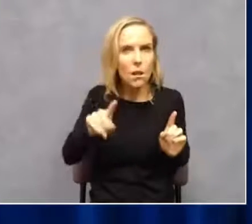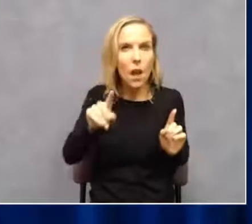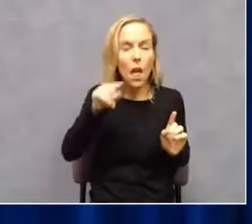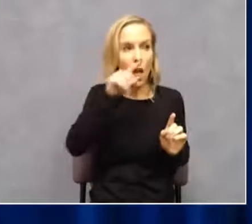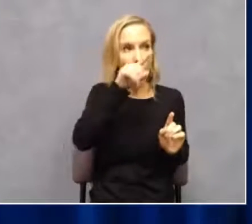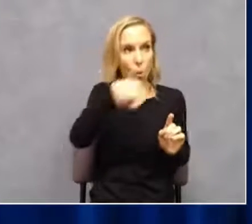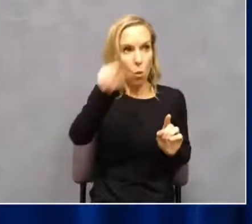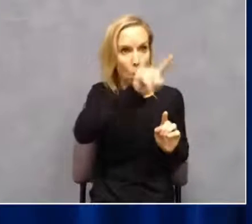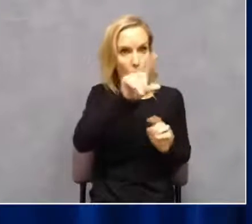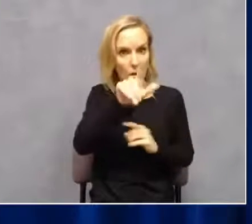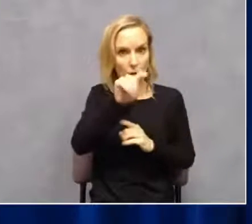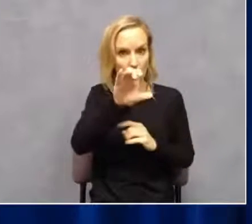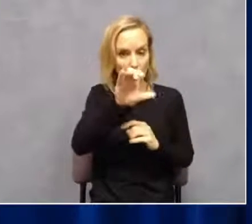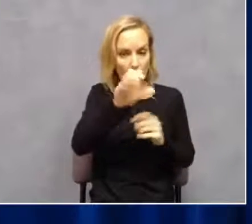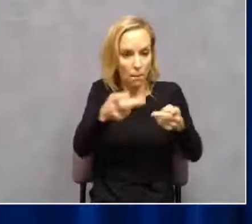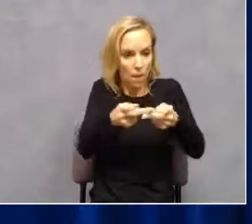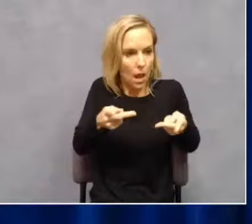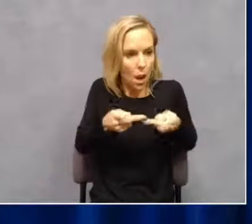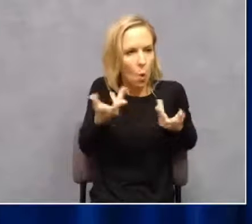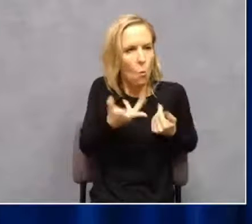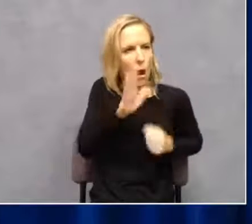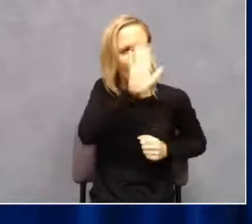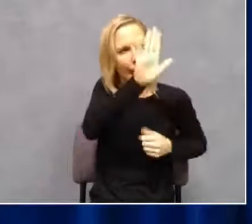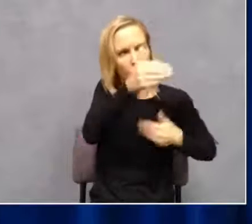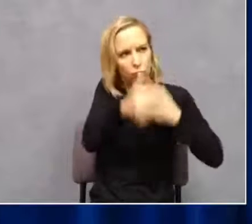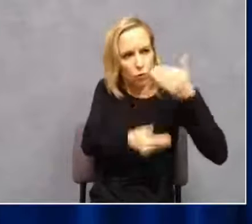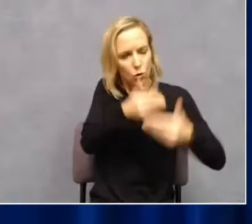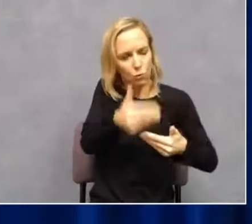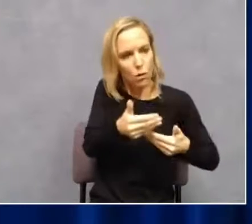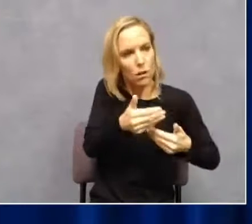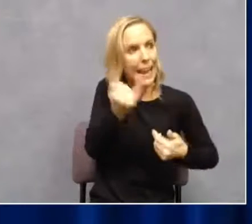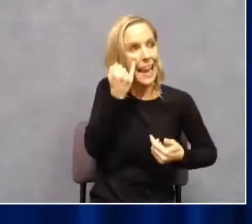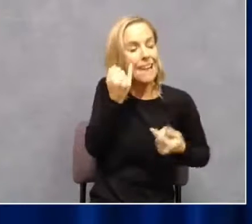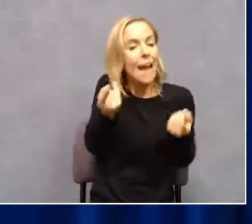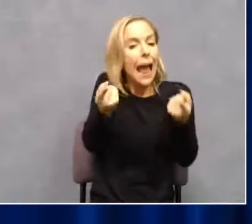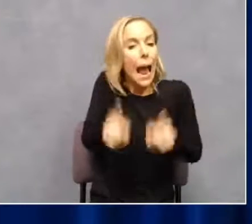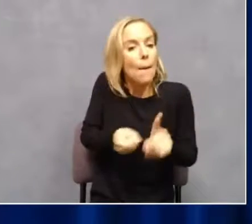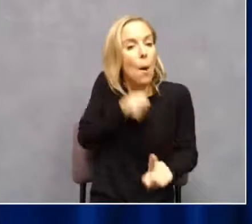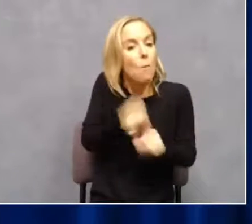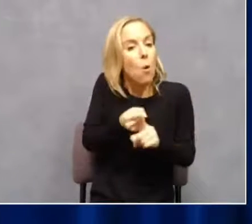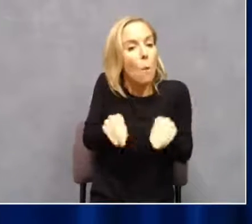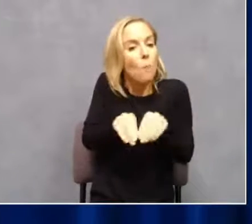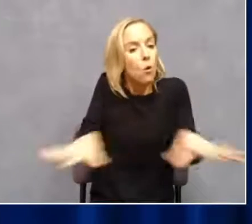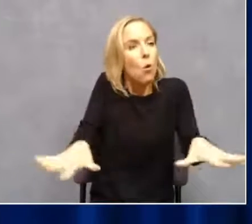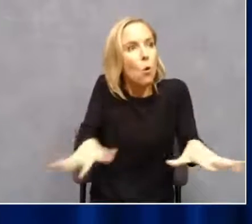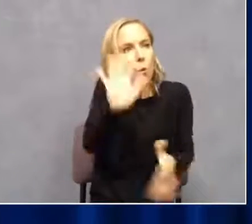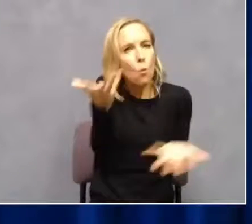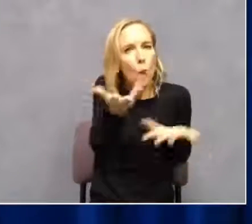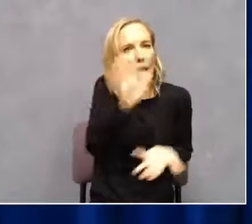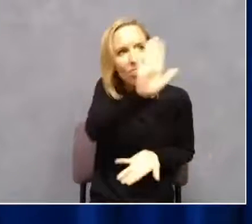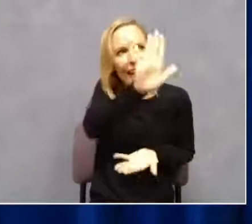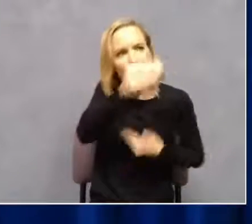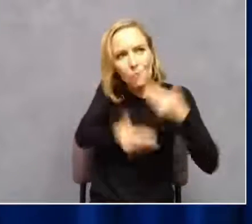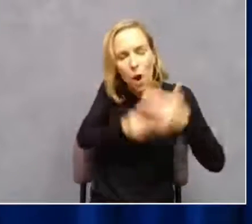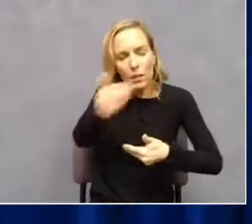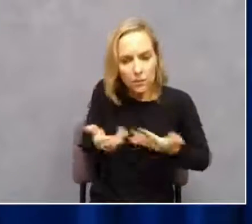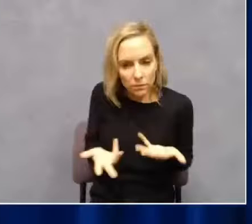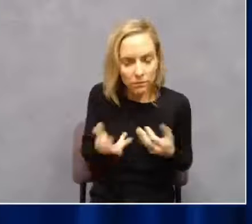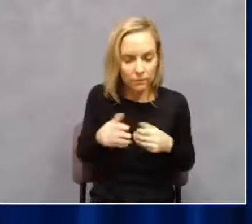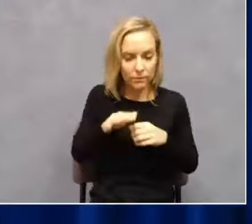to take in order to begin to address an outbreak in their facility. In counties that are